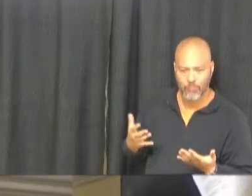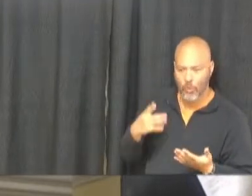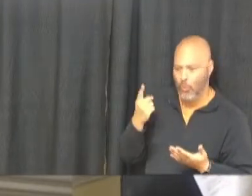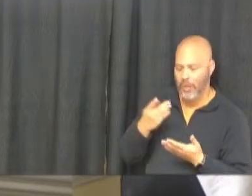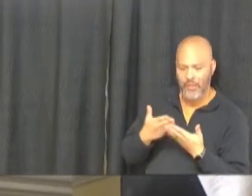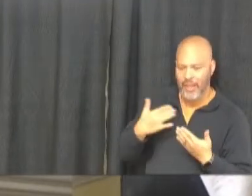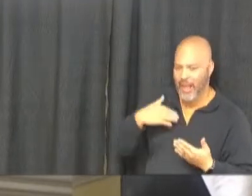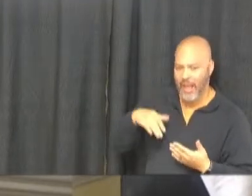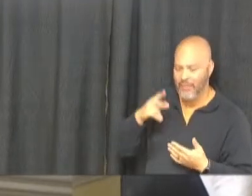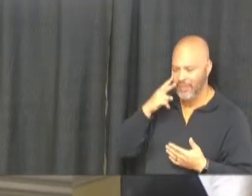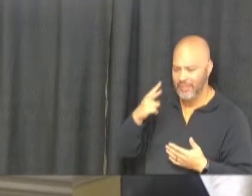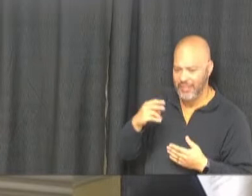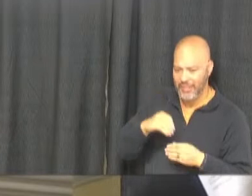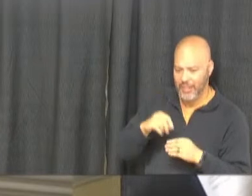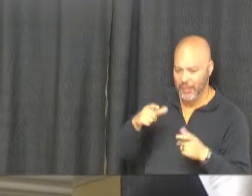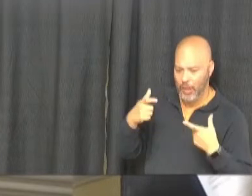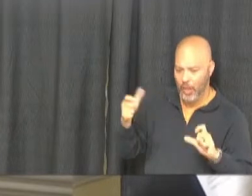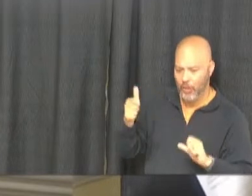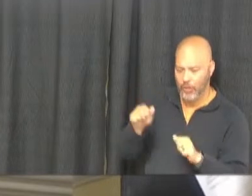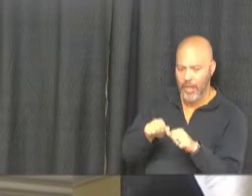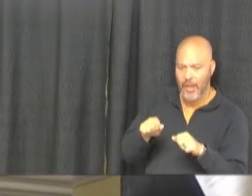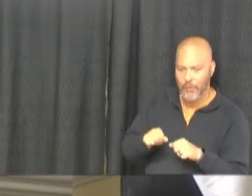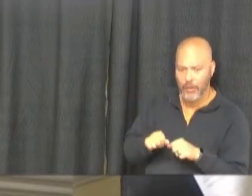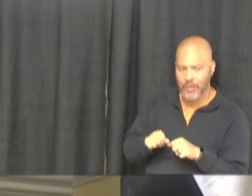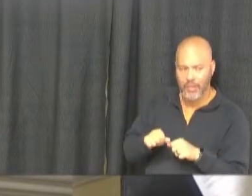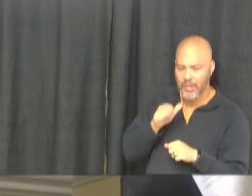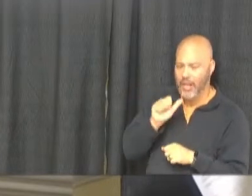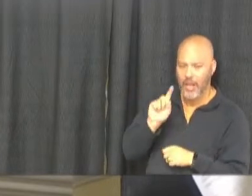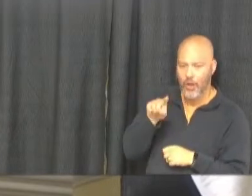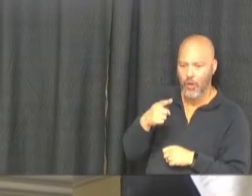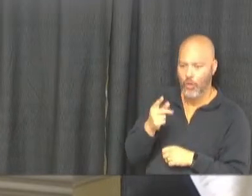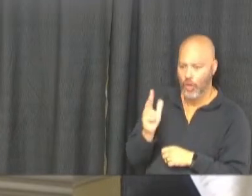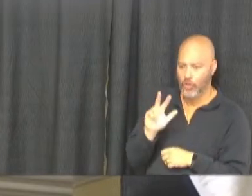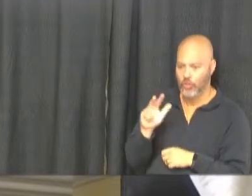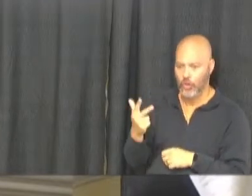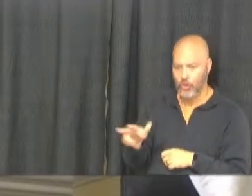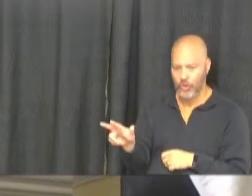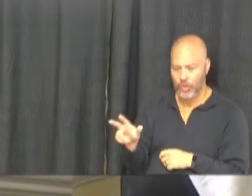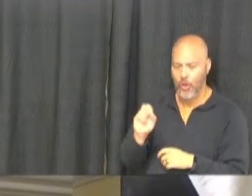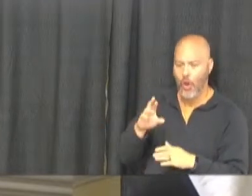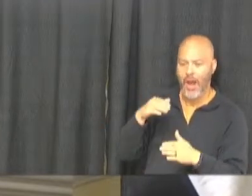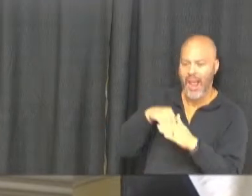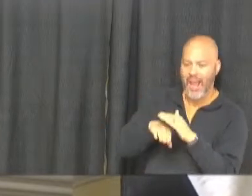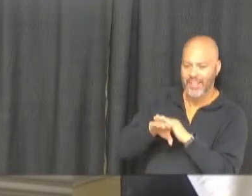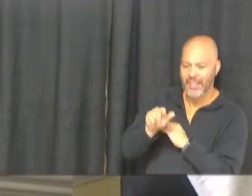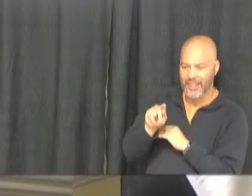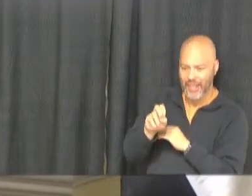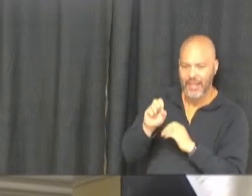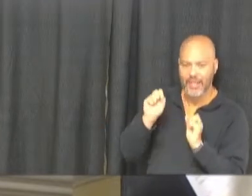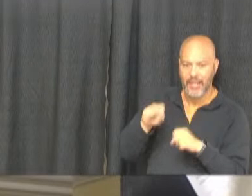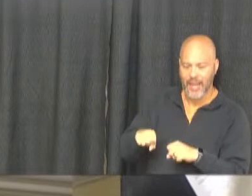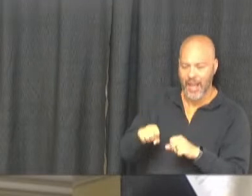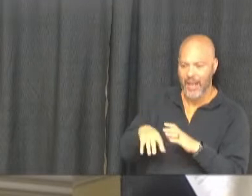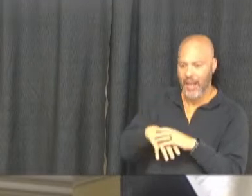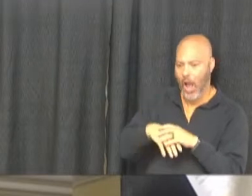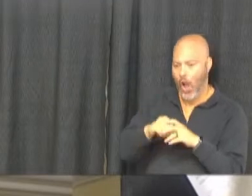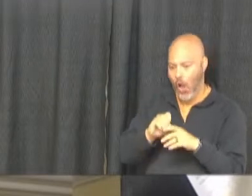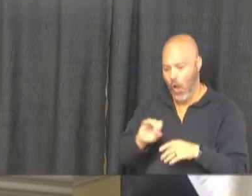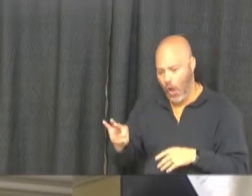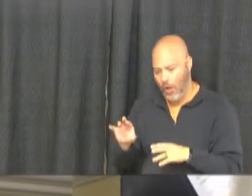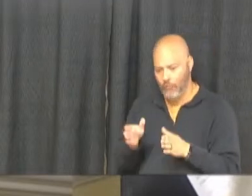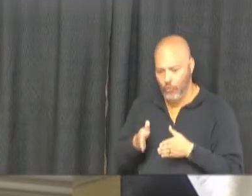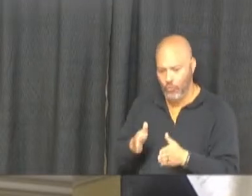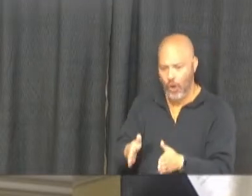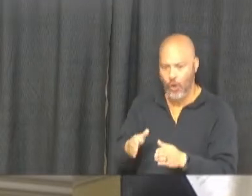haven't seen is in these larger developments is not only a turn lane, but actually an access lane where they actually get off the road into a